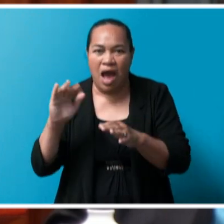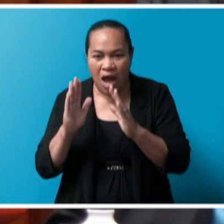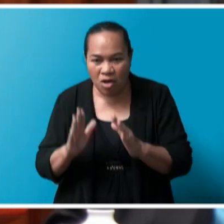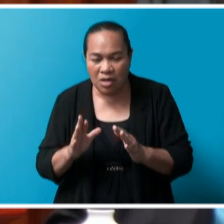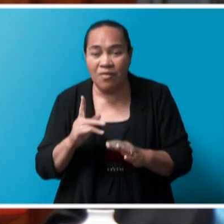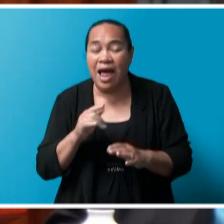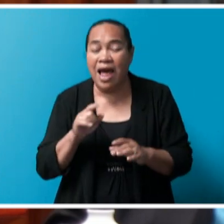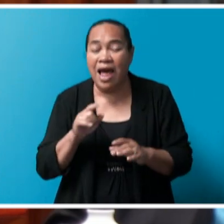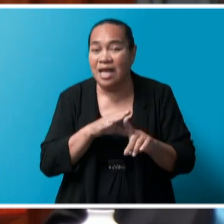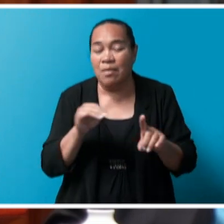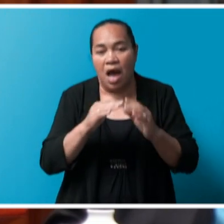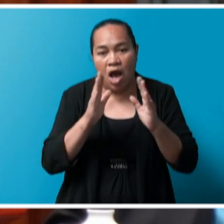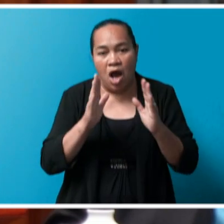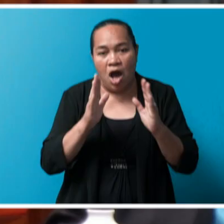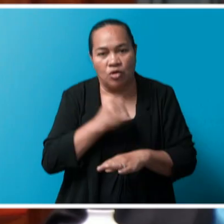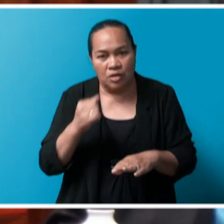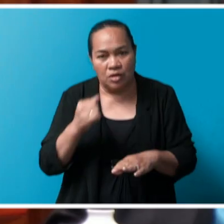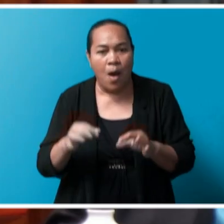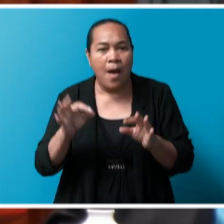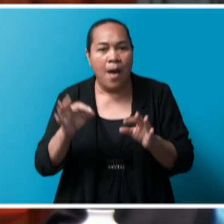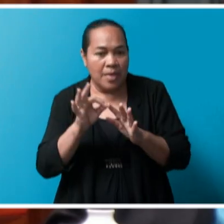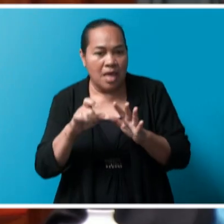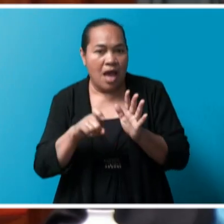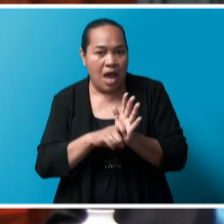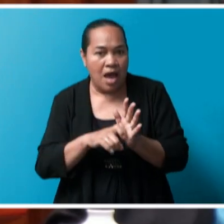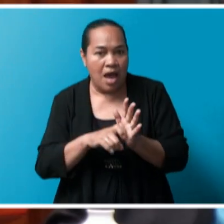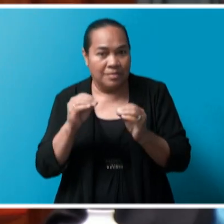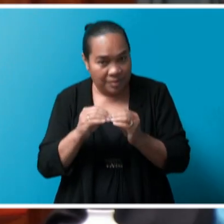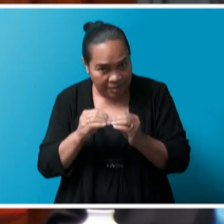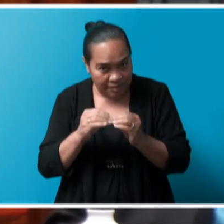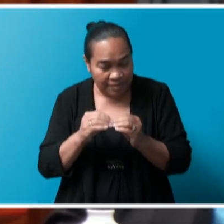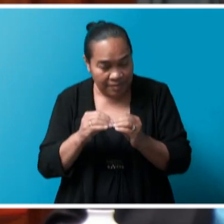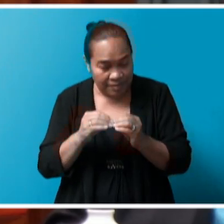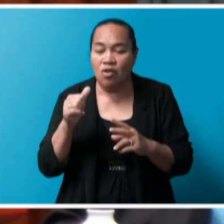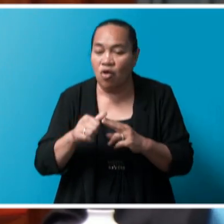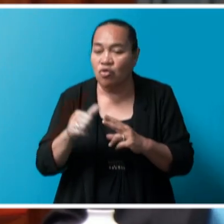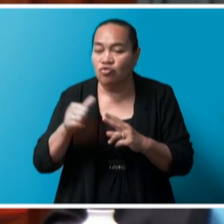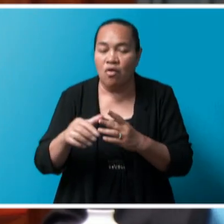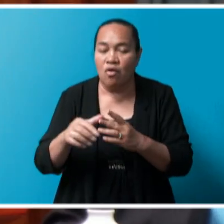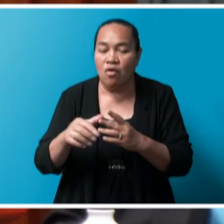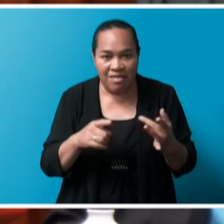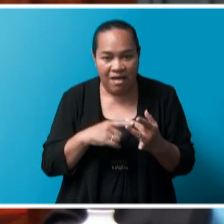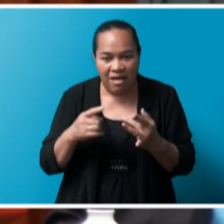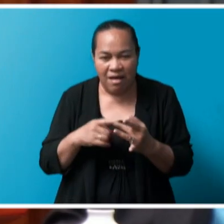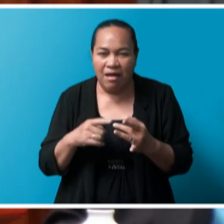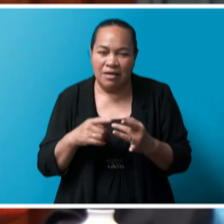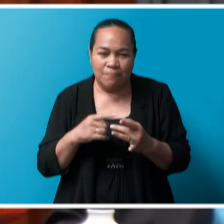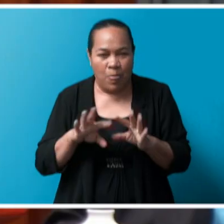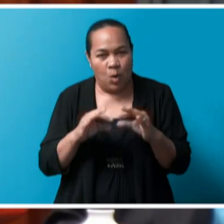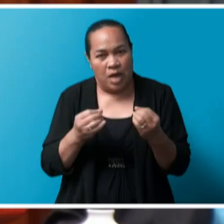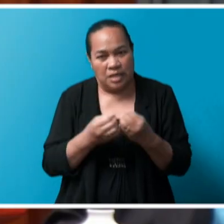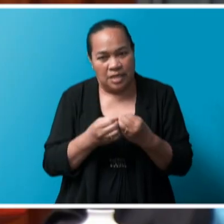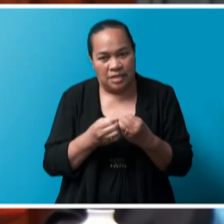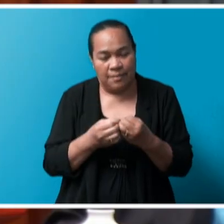Authority, the Public Rental Board, Housing Assistance and Relief Trust, HART, as well as the Corey